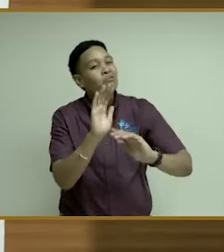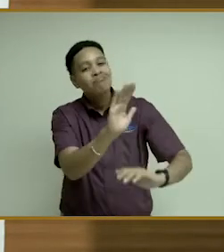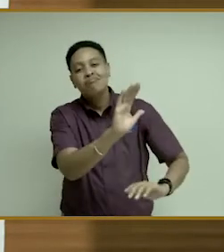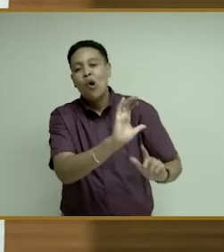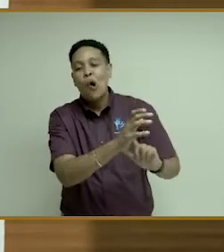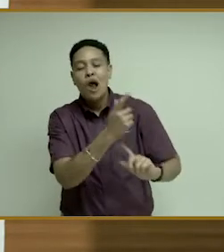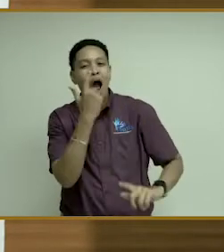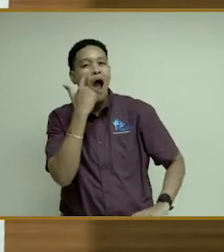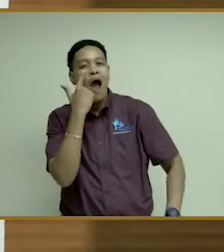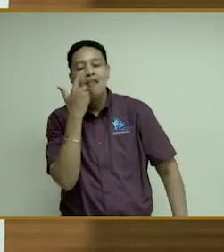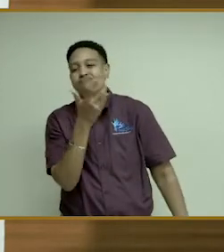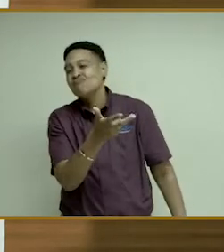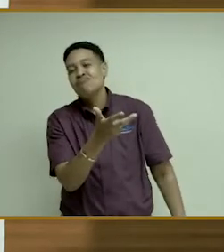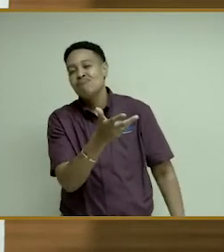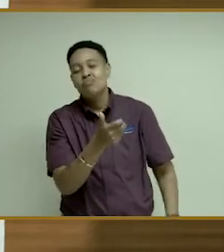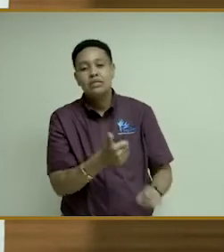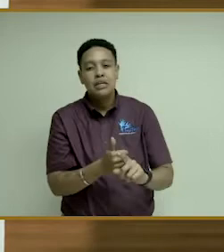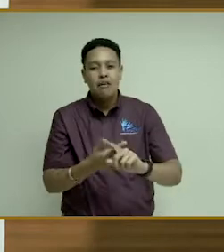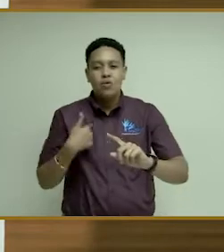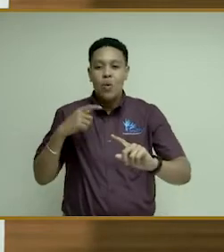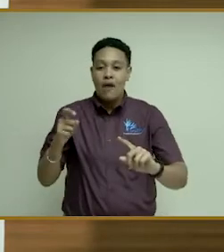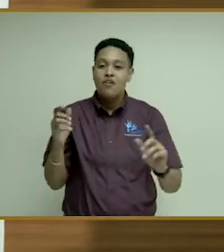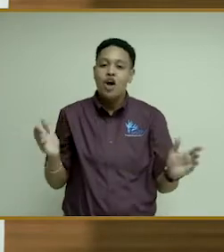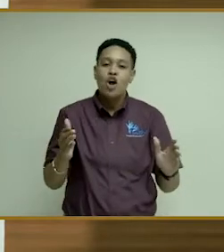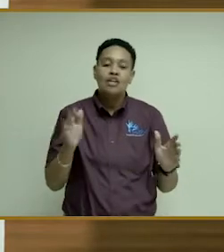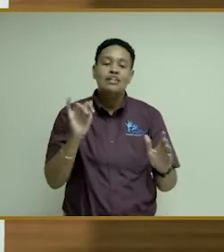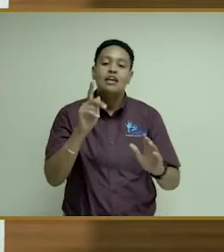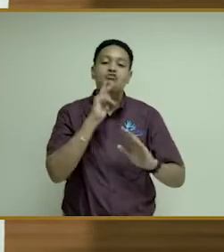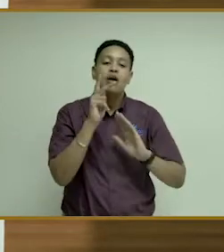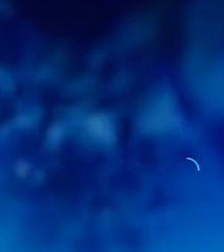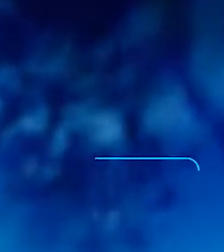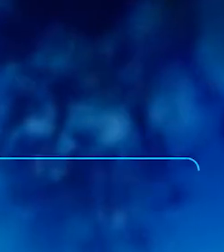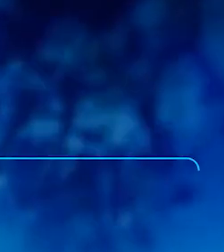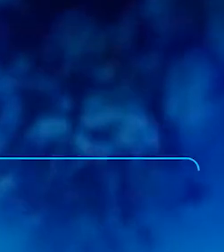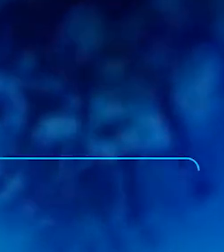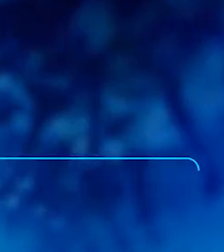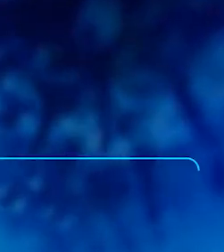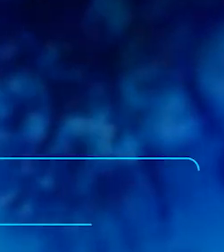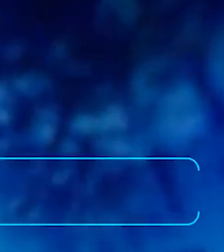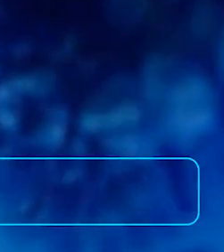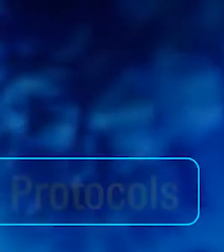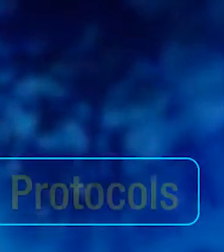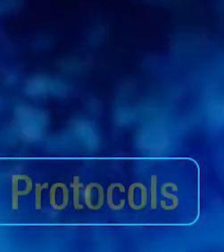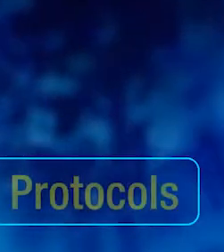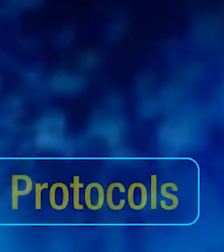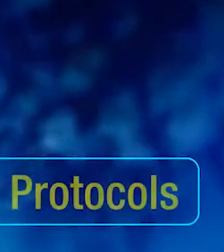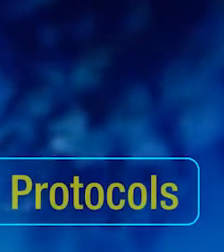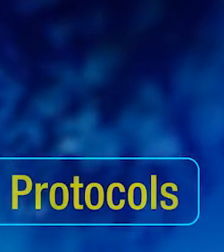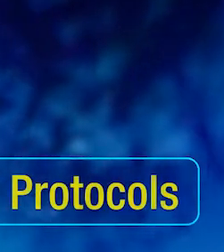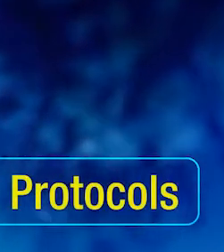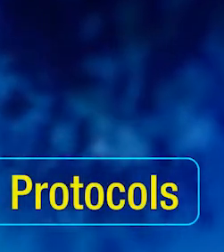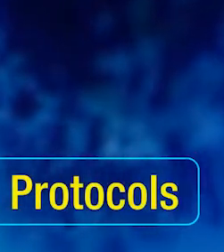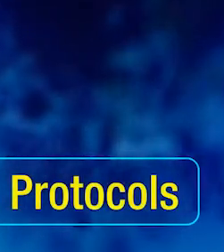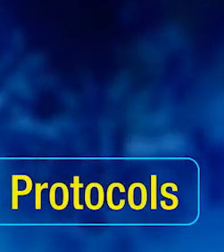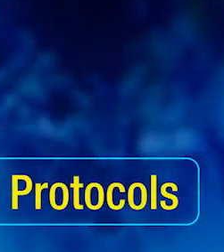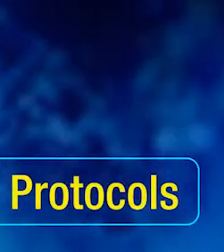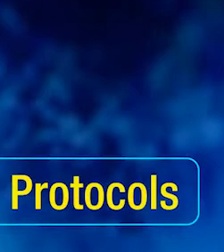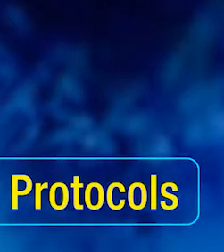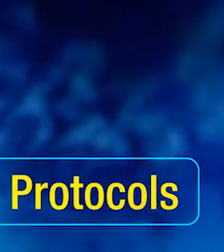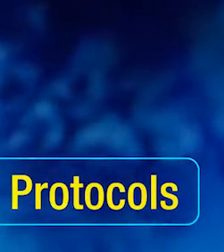And so you have to encourage and that would be a protocol that would be important. And of course, the sanitization.